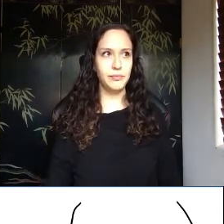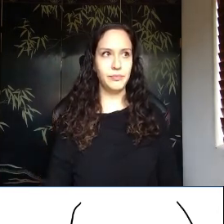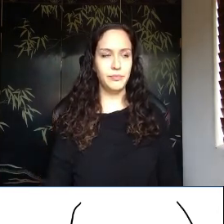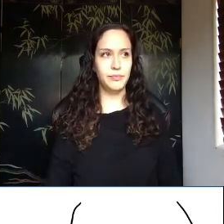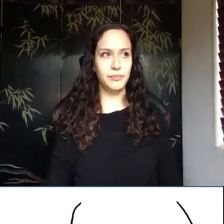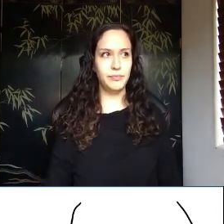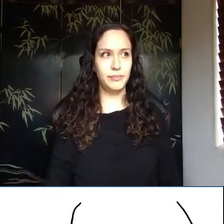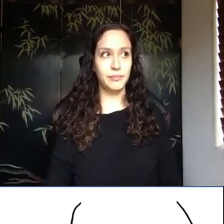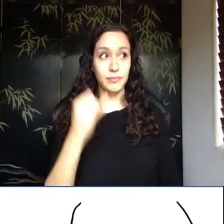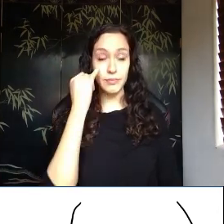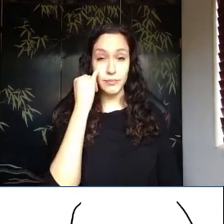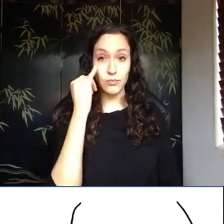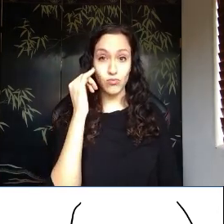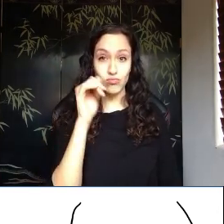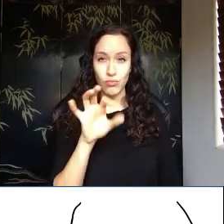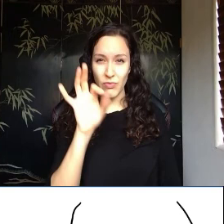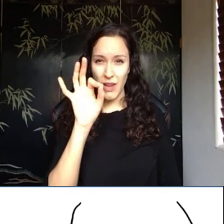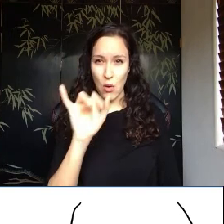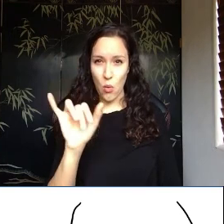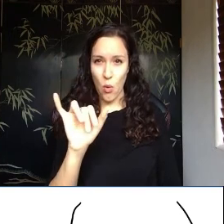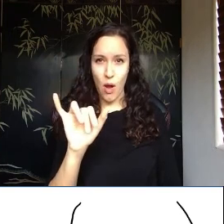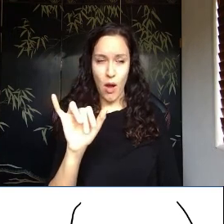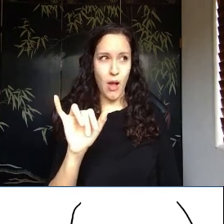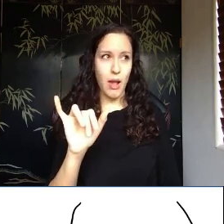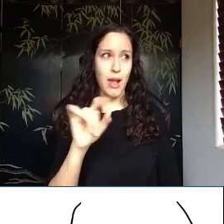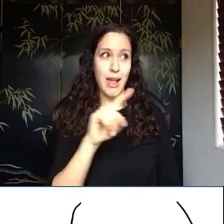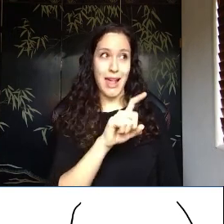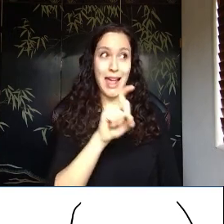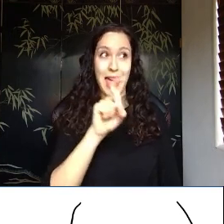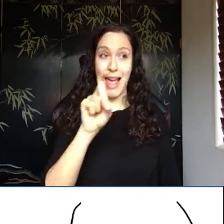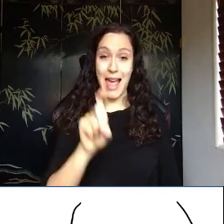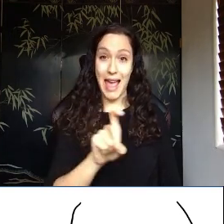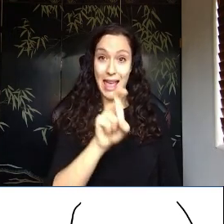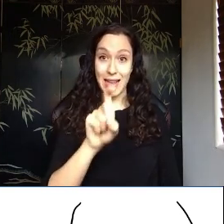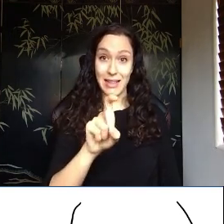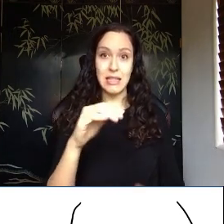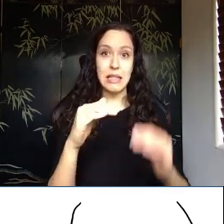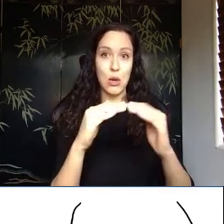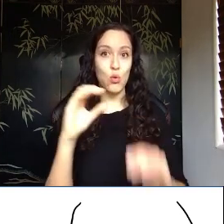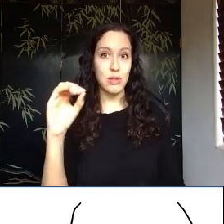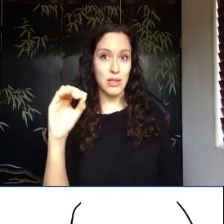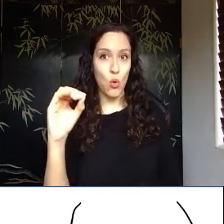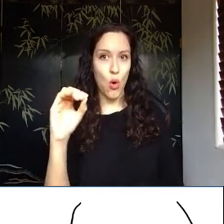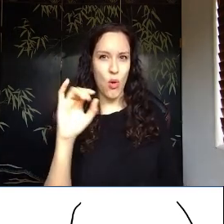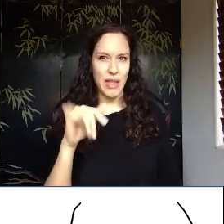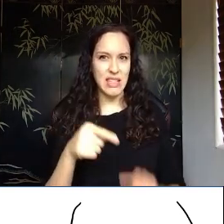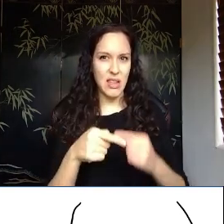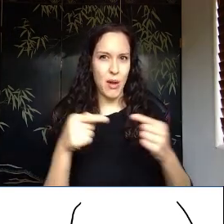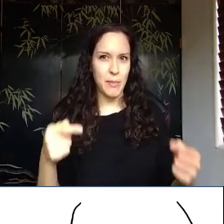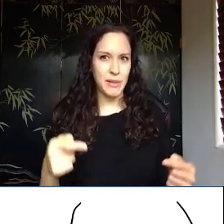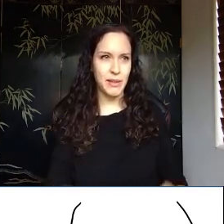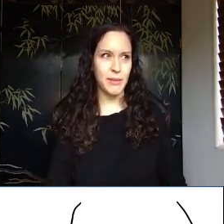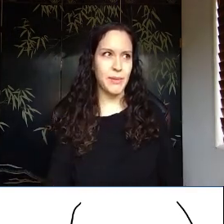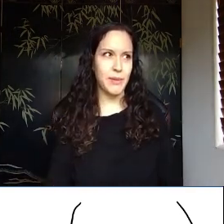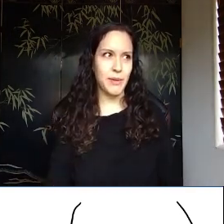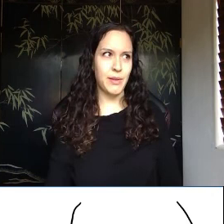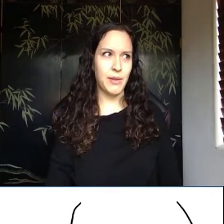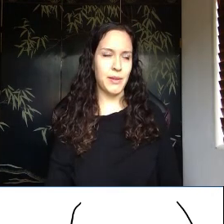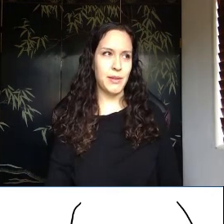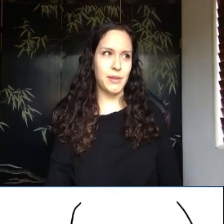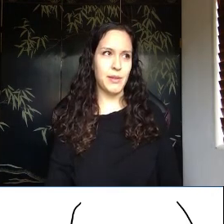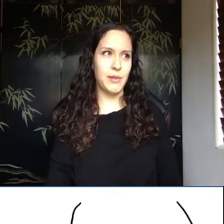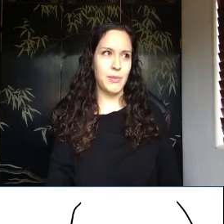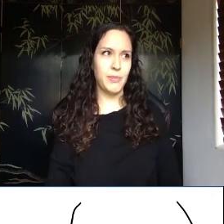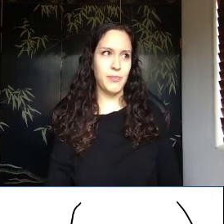if you're finding the y, x is 0. It's the opposite. Okay. So if you're finding the y,